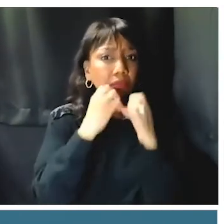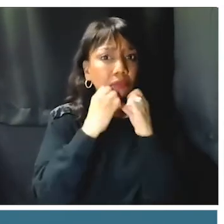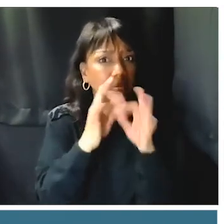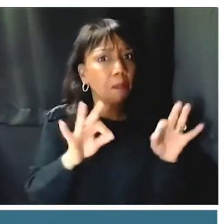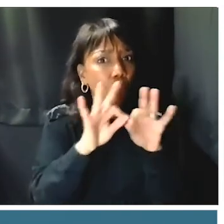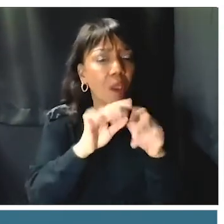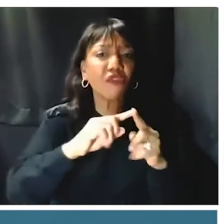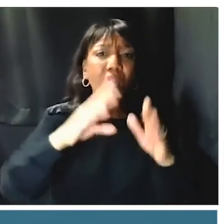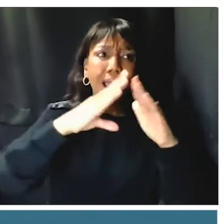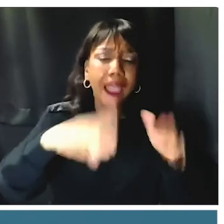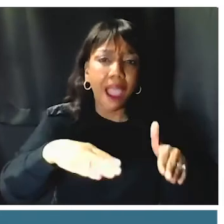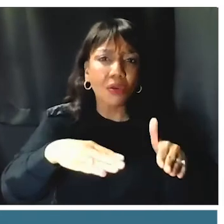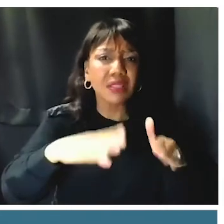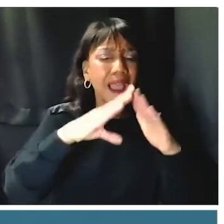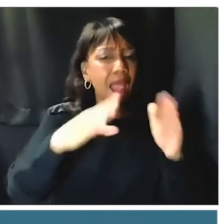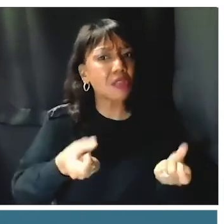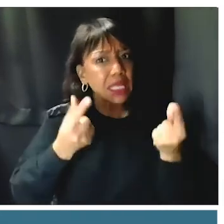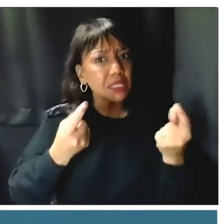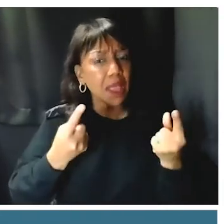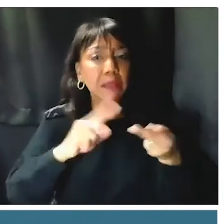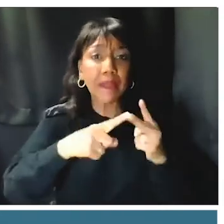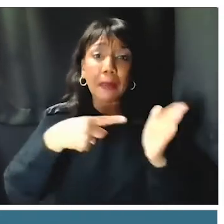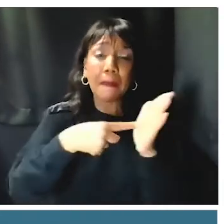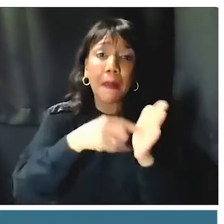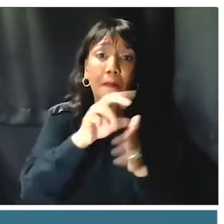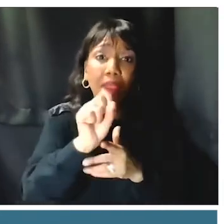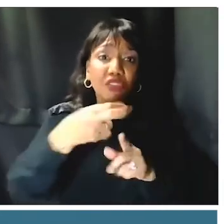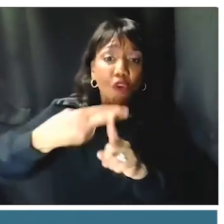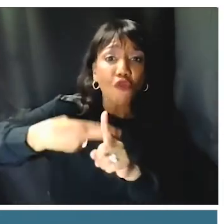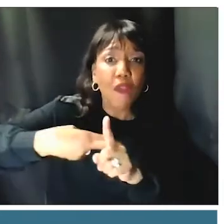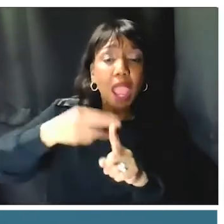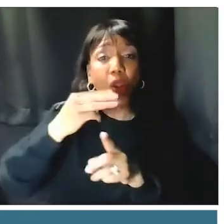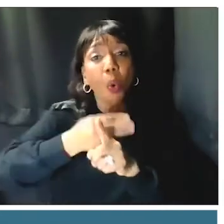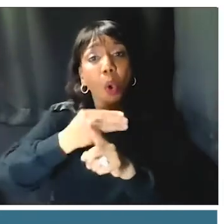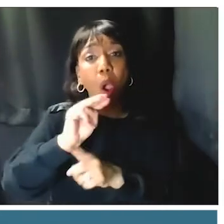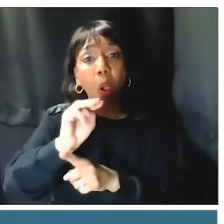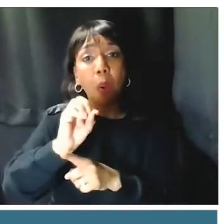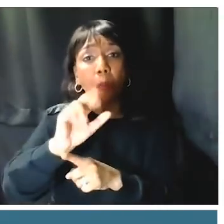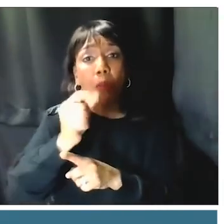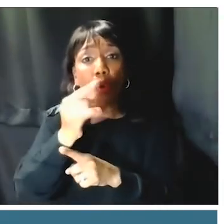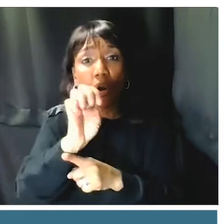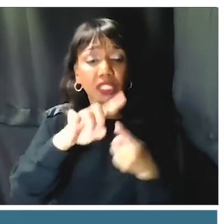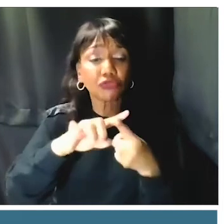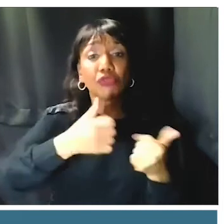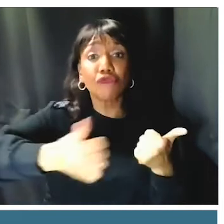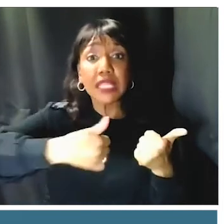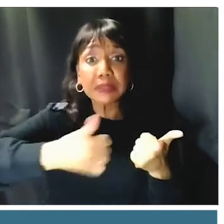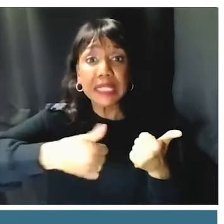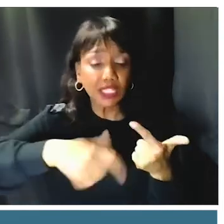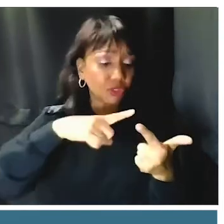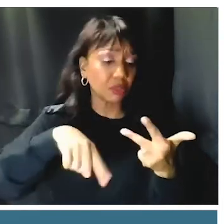are housing. Housing expenses include bills like rent or mortgage.